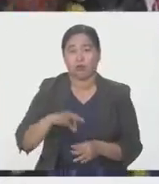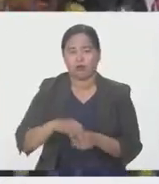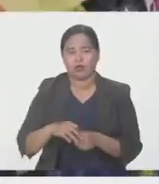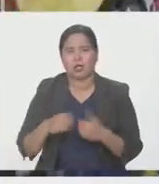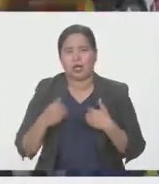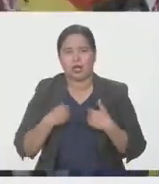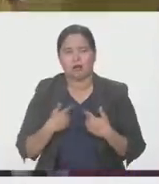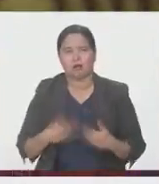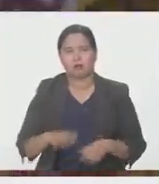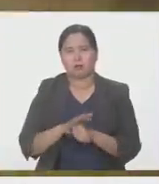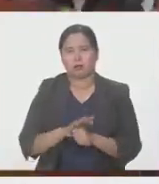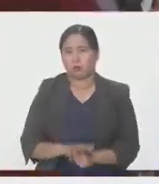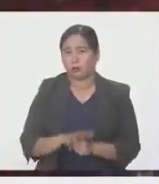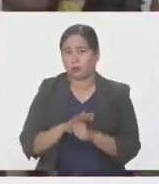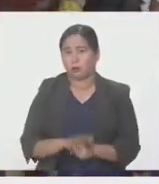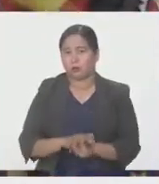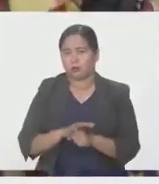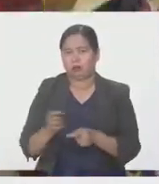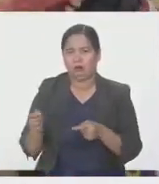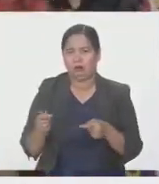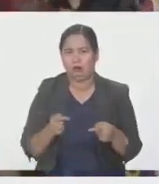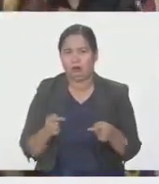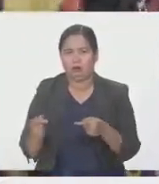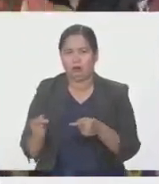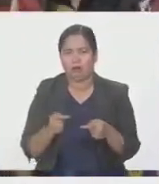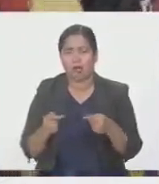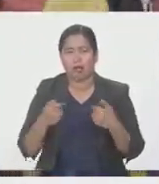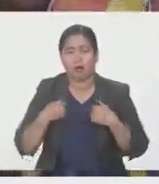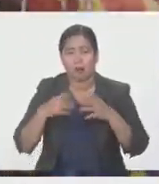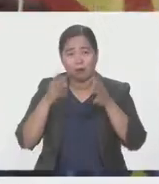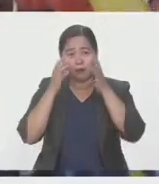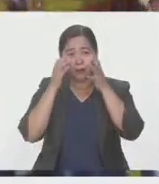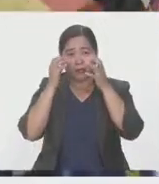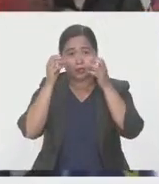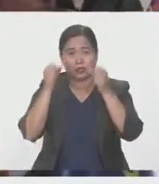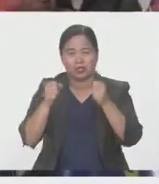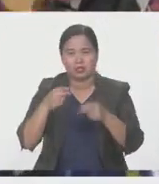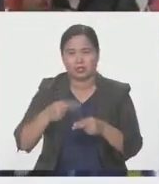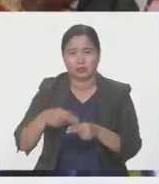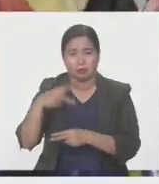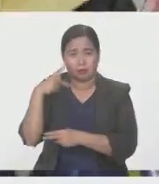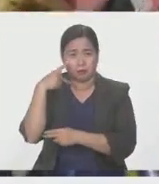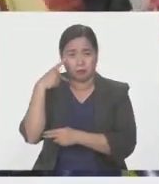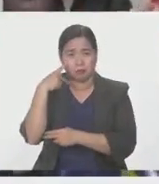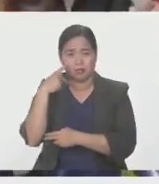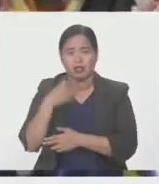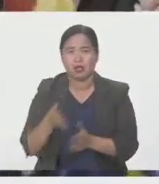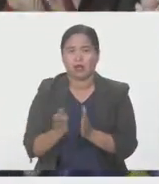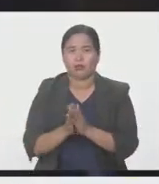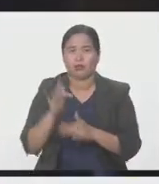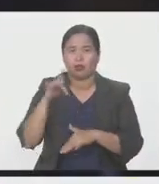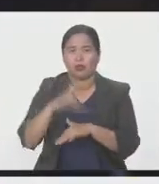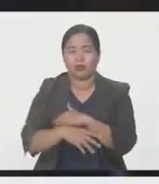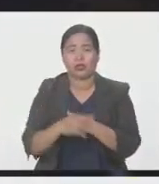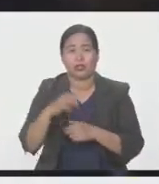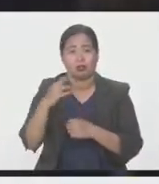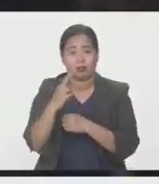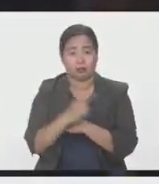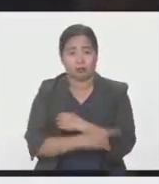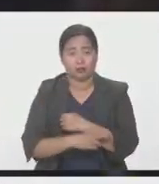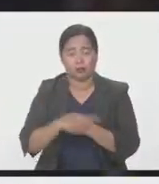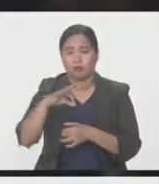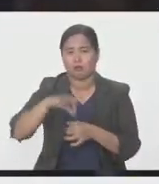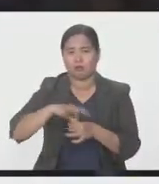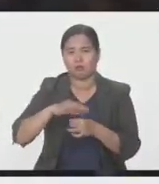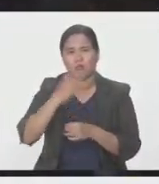amid heightened political tensions and a day after Catalonia's president, Pere Aragonès, called an early regional election after